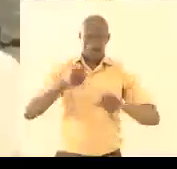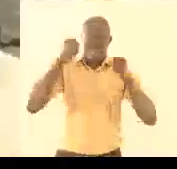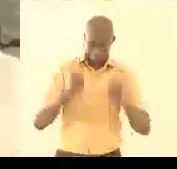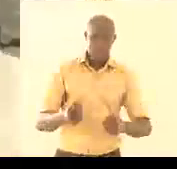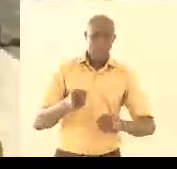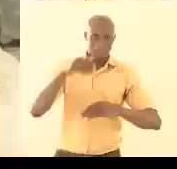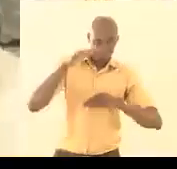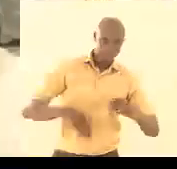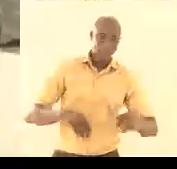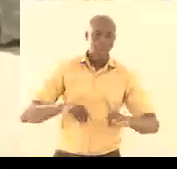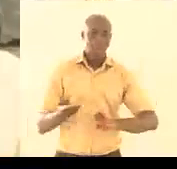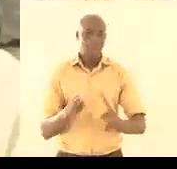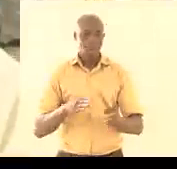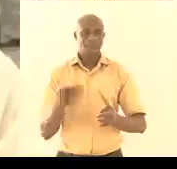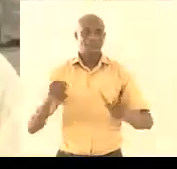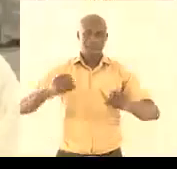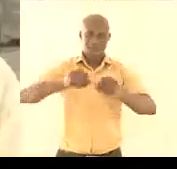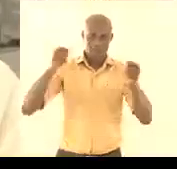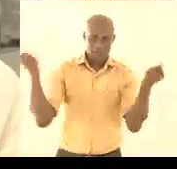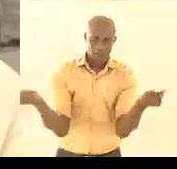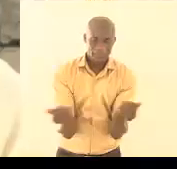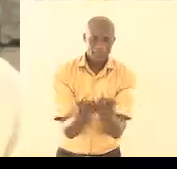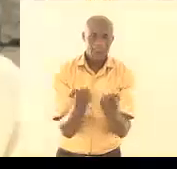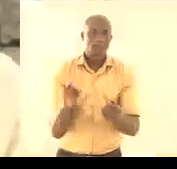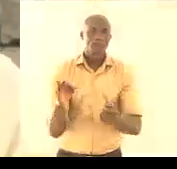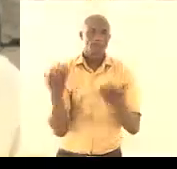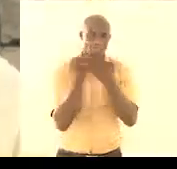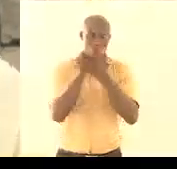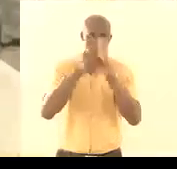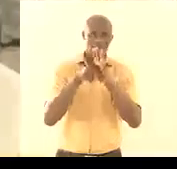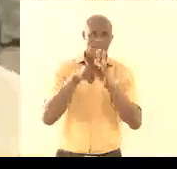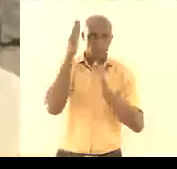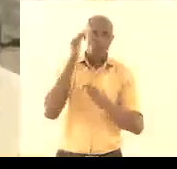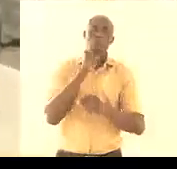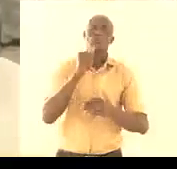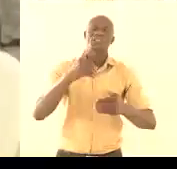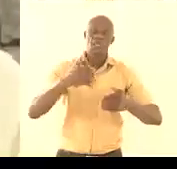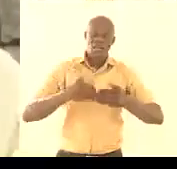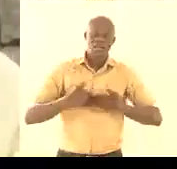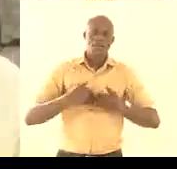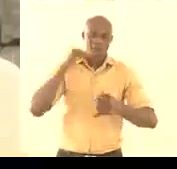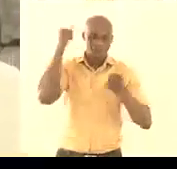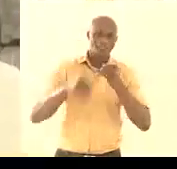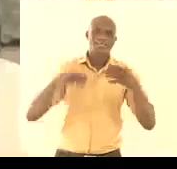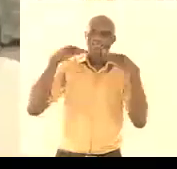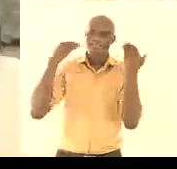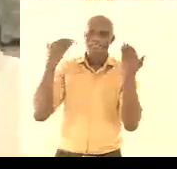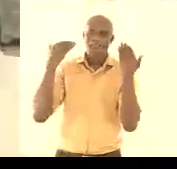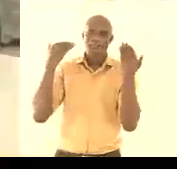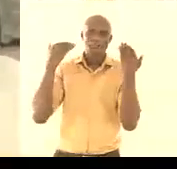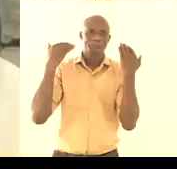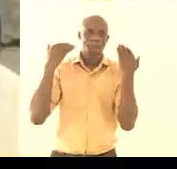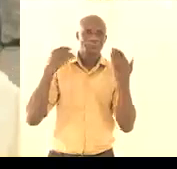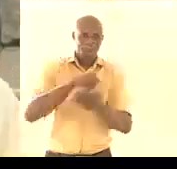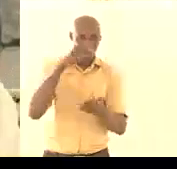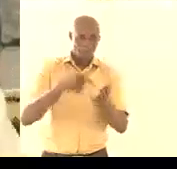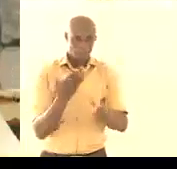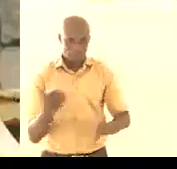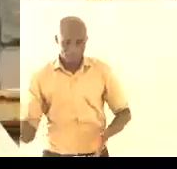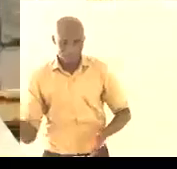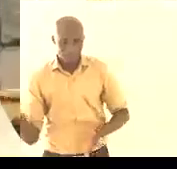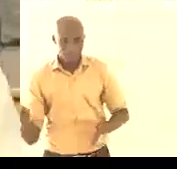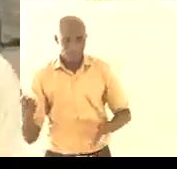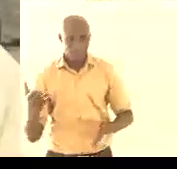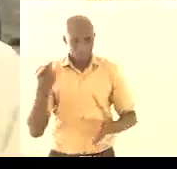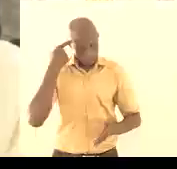death. The agents of darkness shall not have the last laugh. And you know, these are things